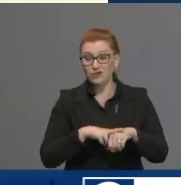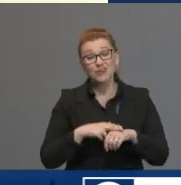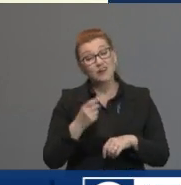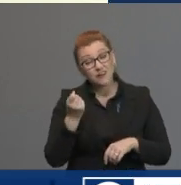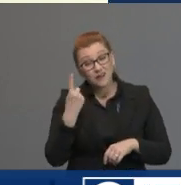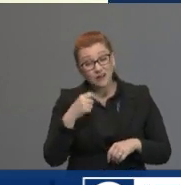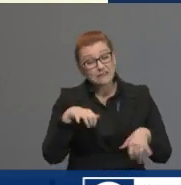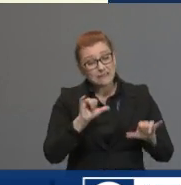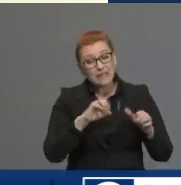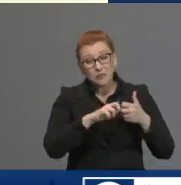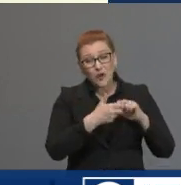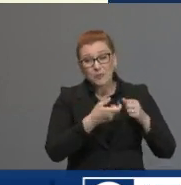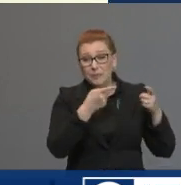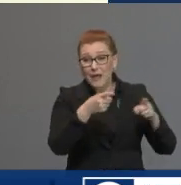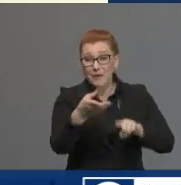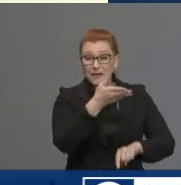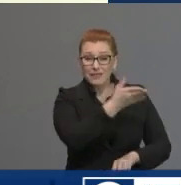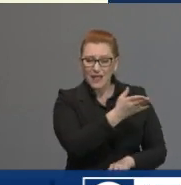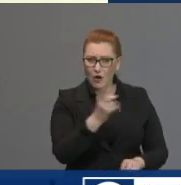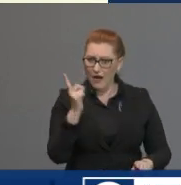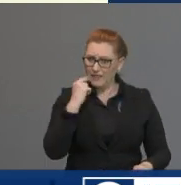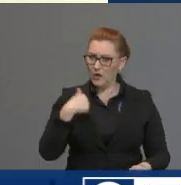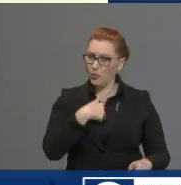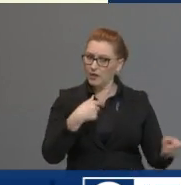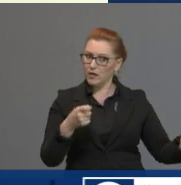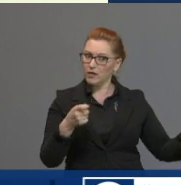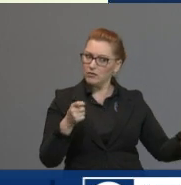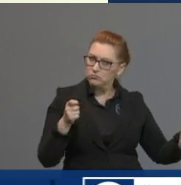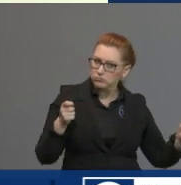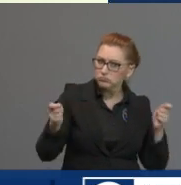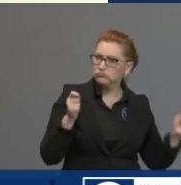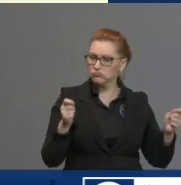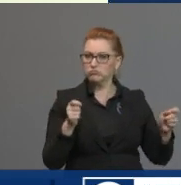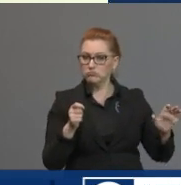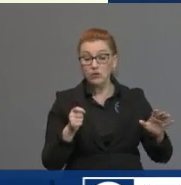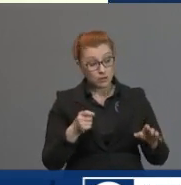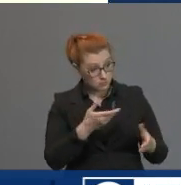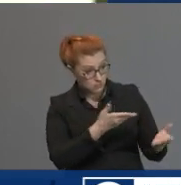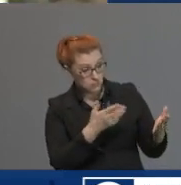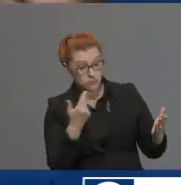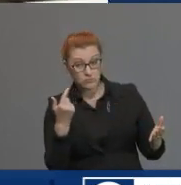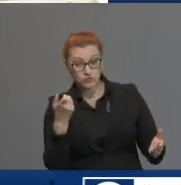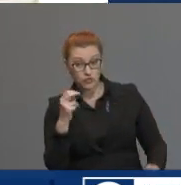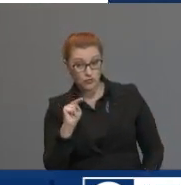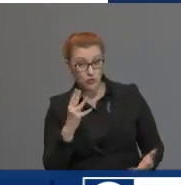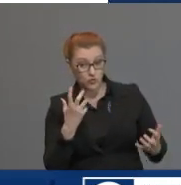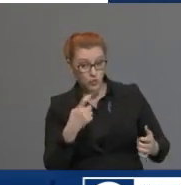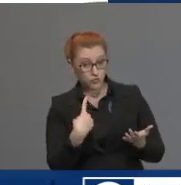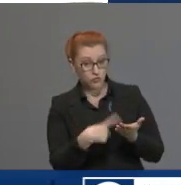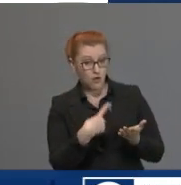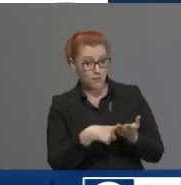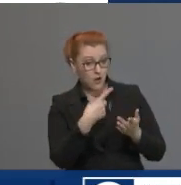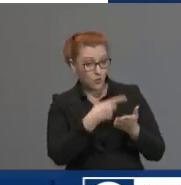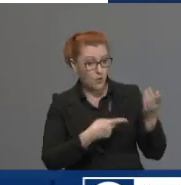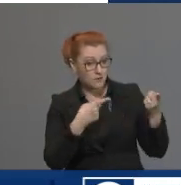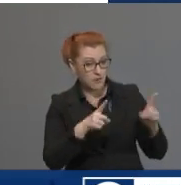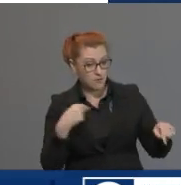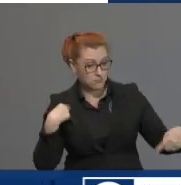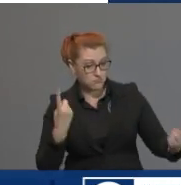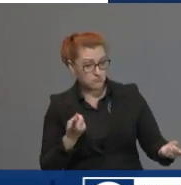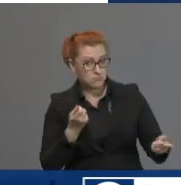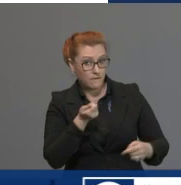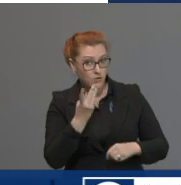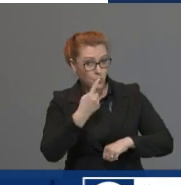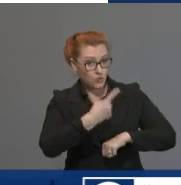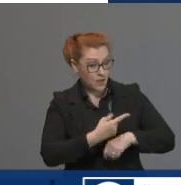arms around the situation. But if you want to talk about where we are today in terms of what's happened in